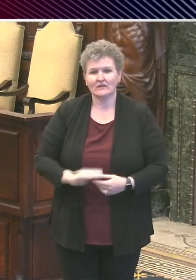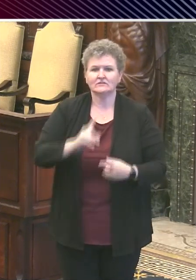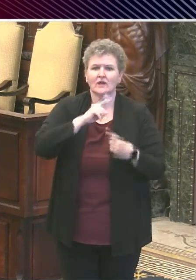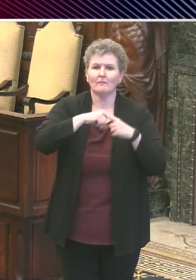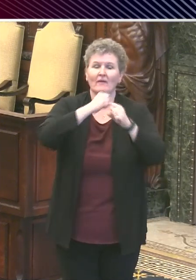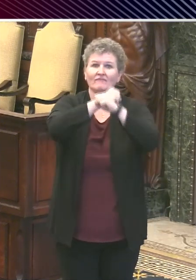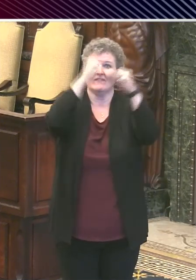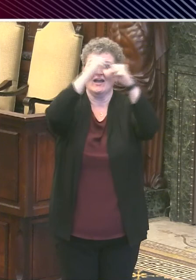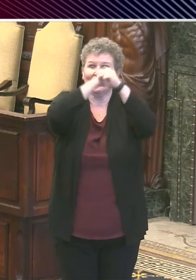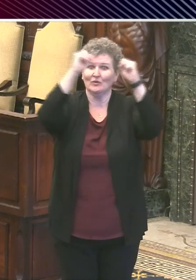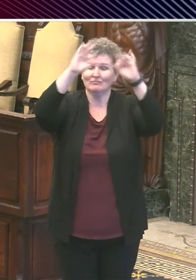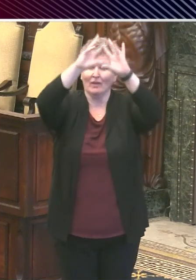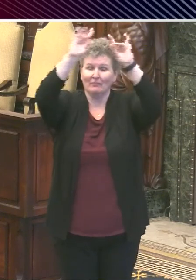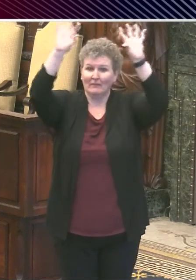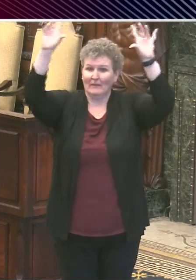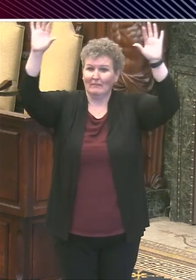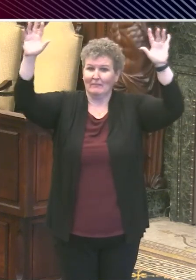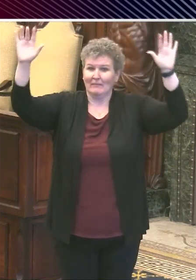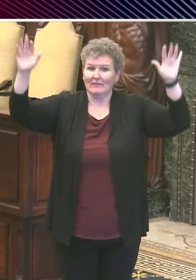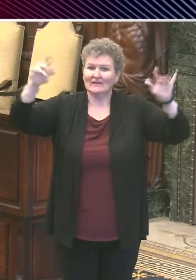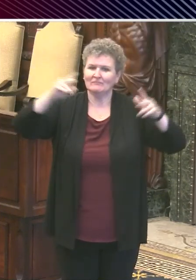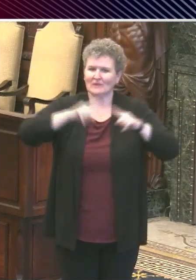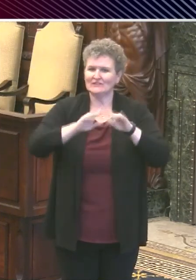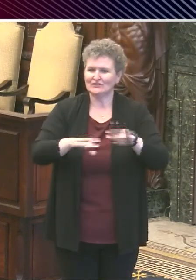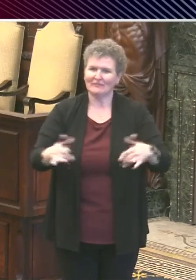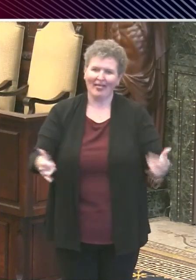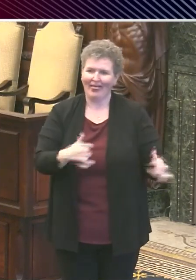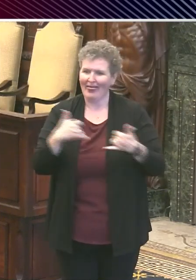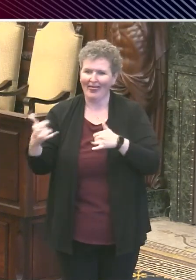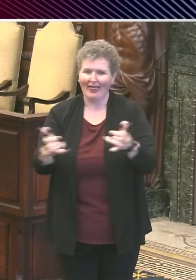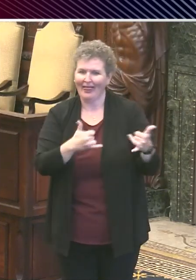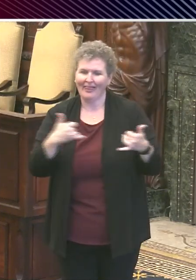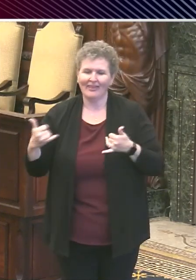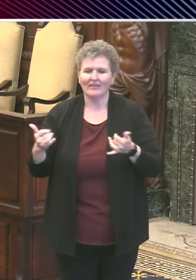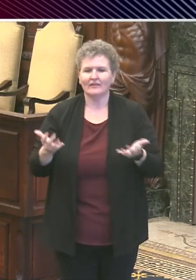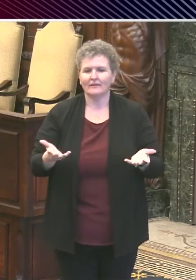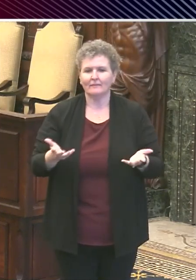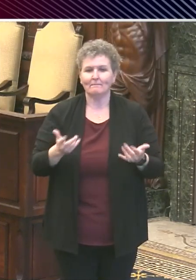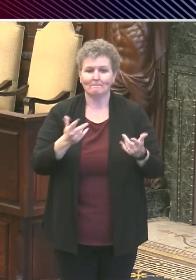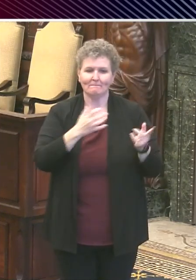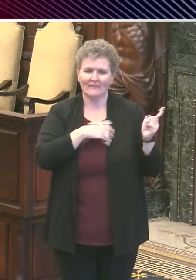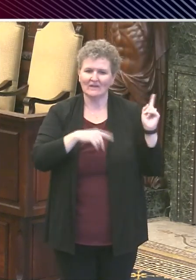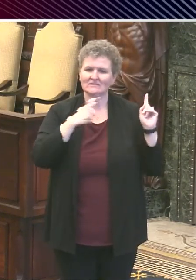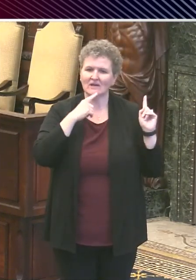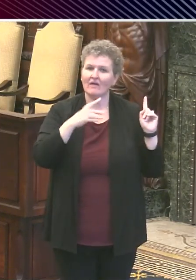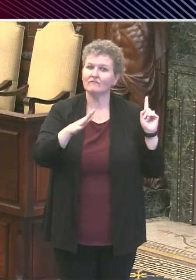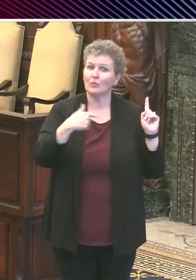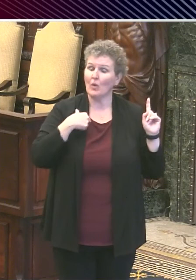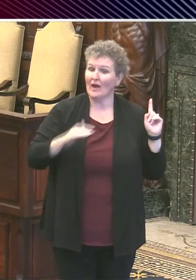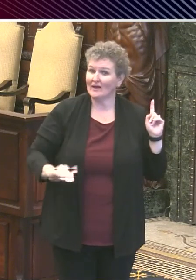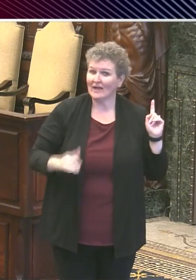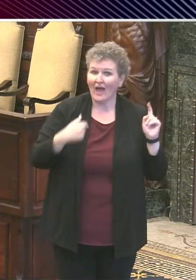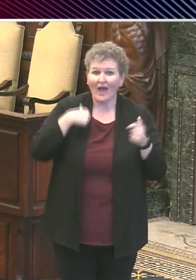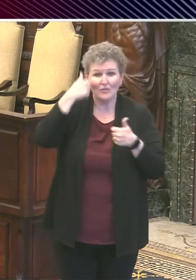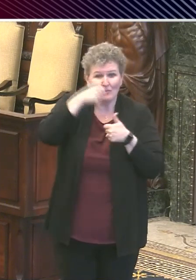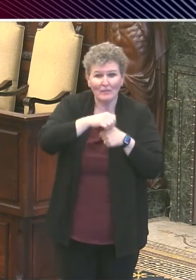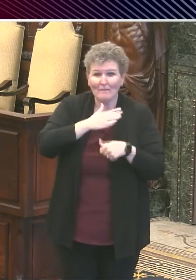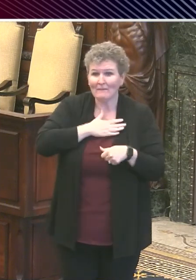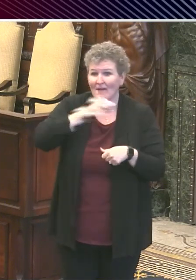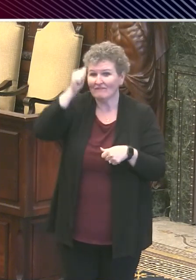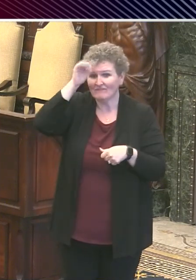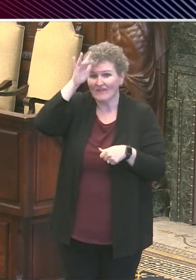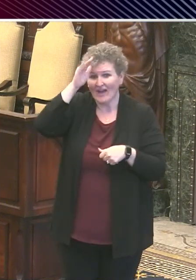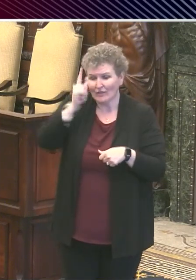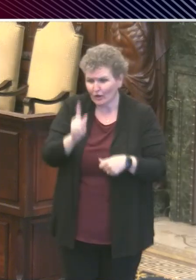other way. And I still have that kind of fear of and distance from fireworks in